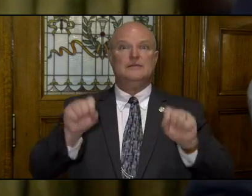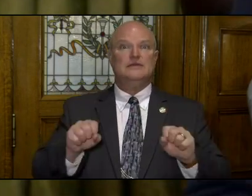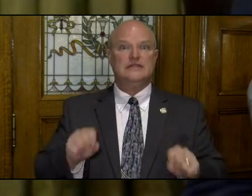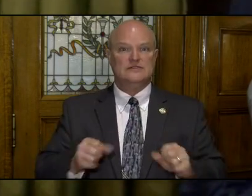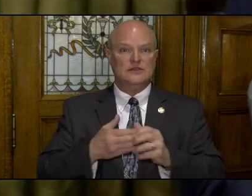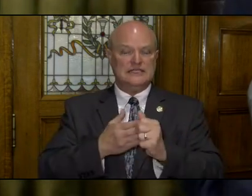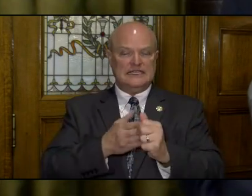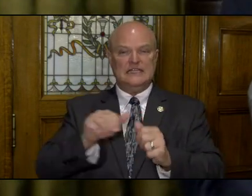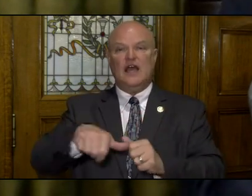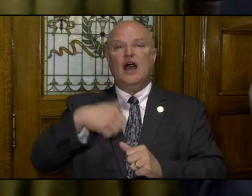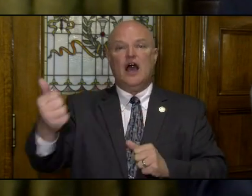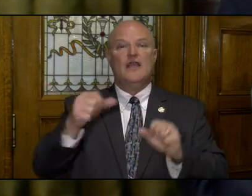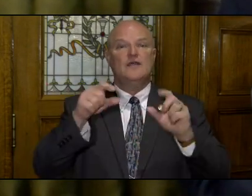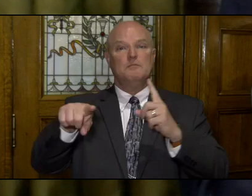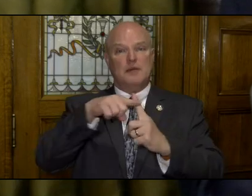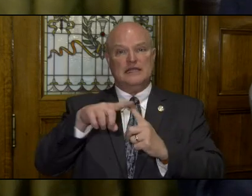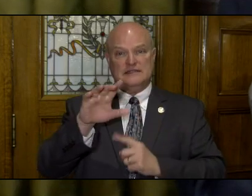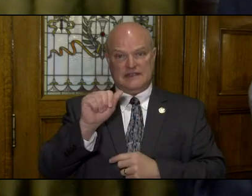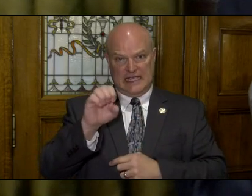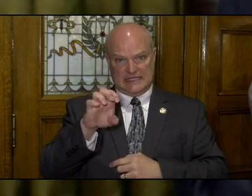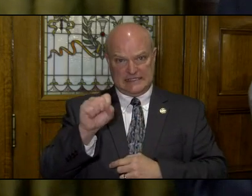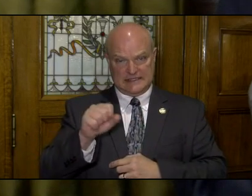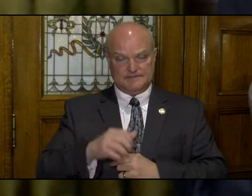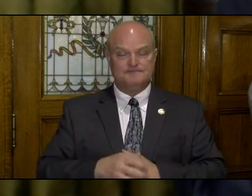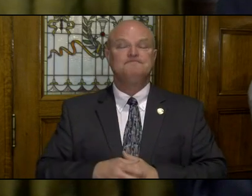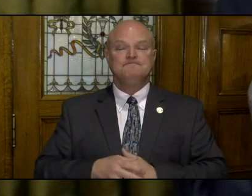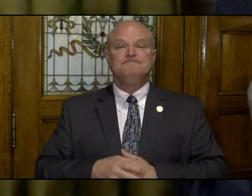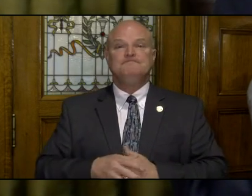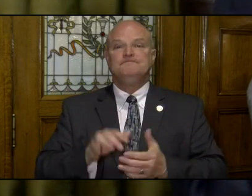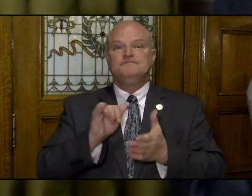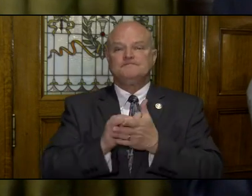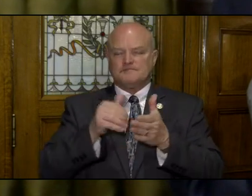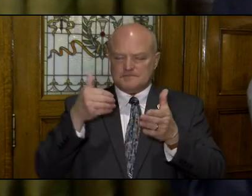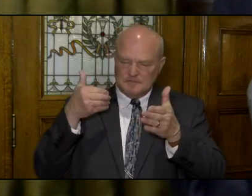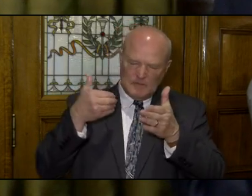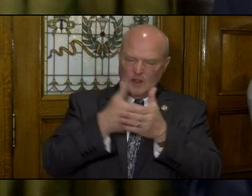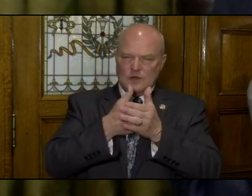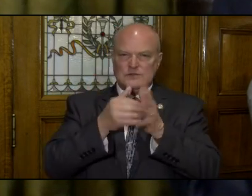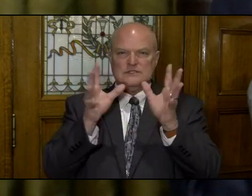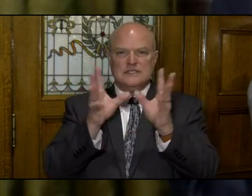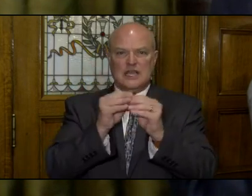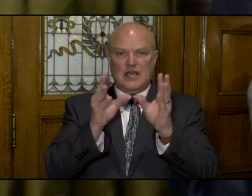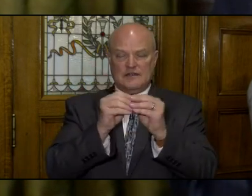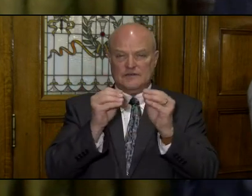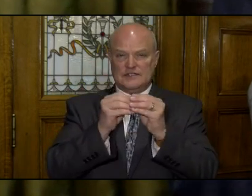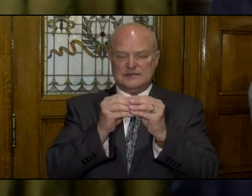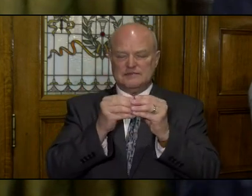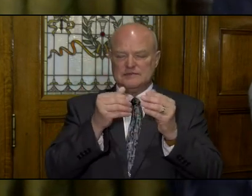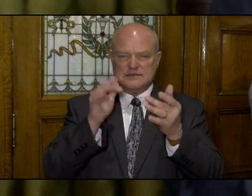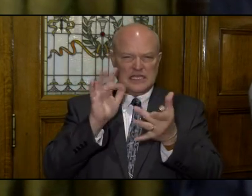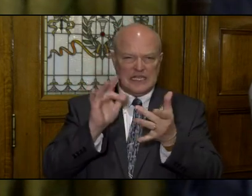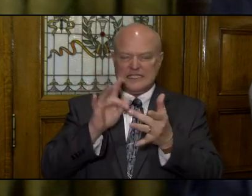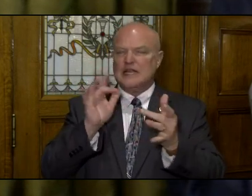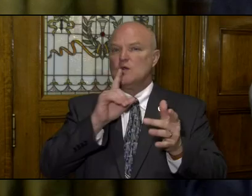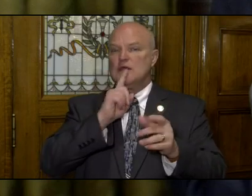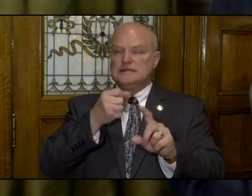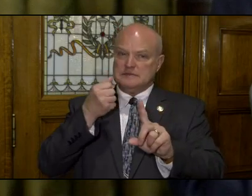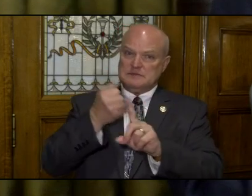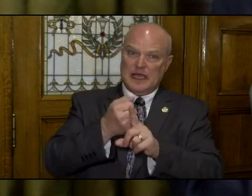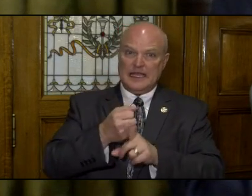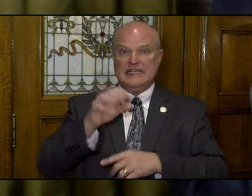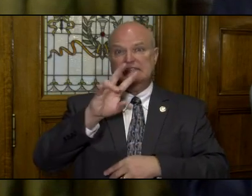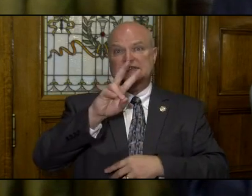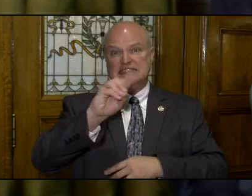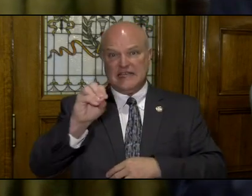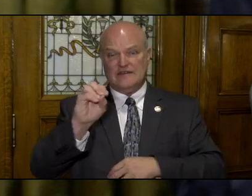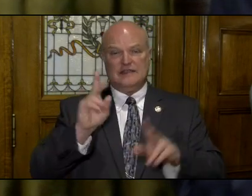potentially lead quickly to other positive cases. And that close contact at that conference certainly impacted the 70